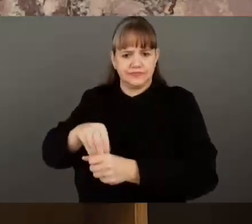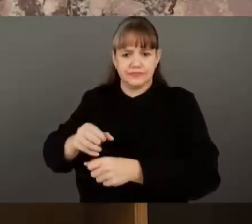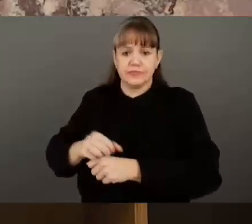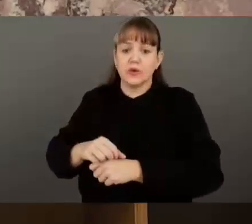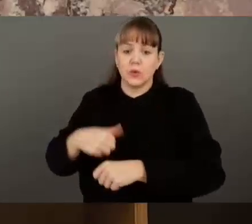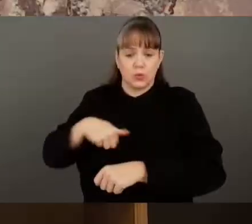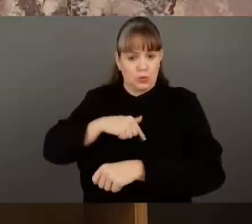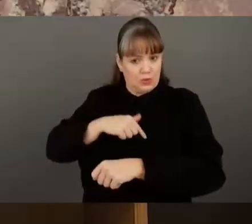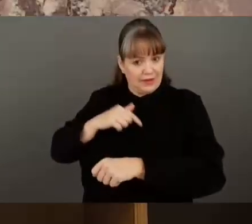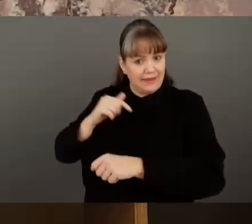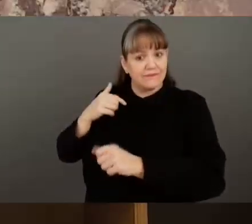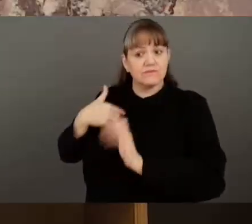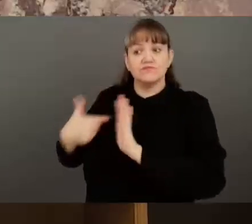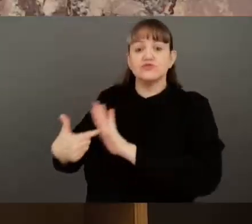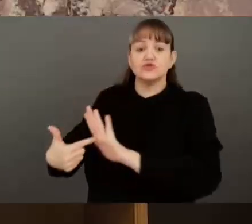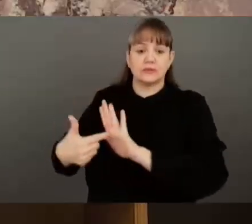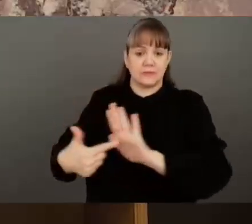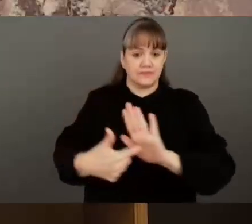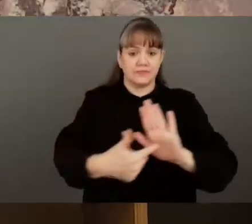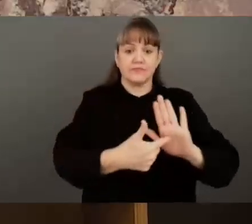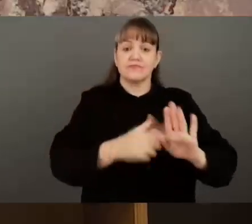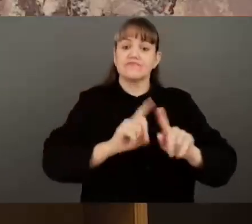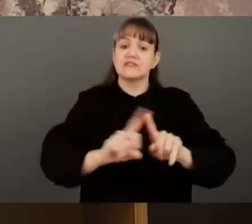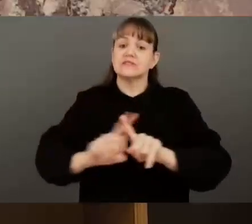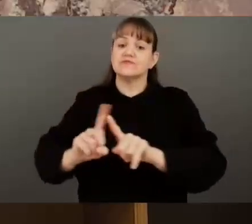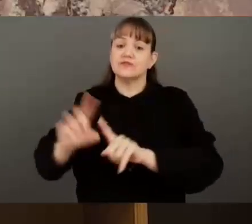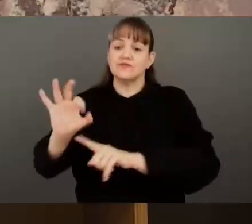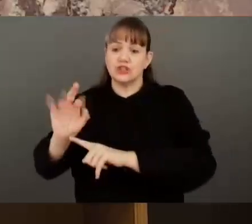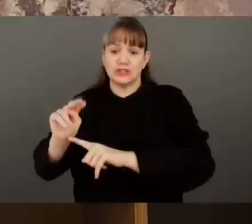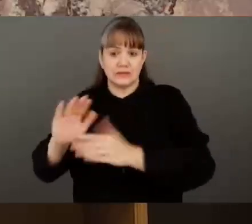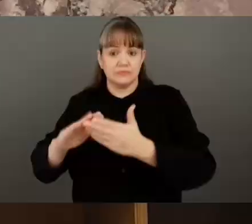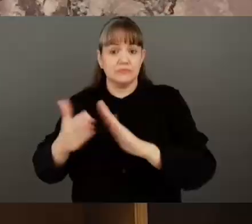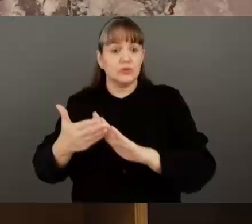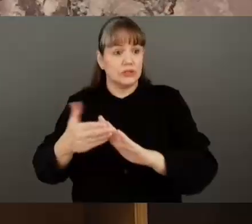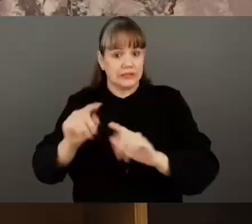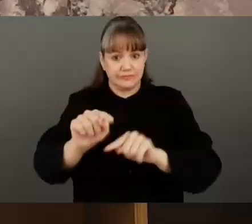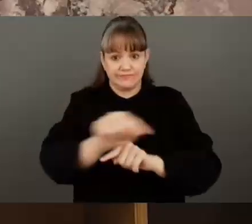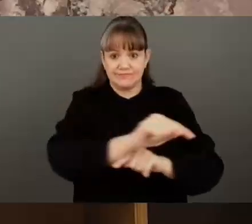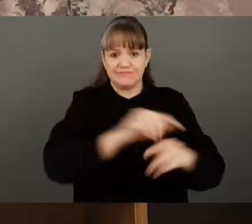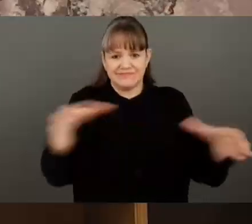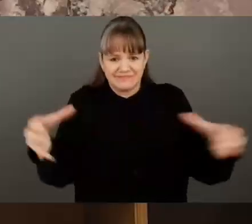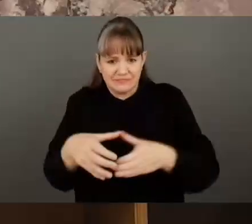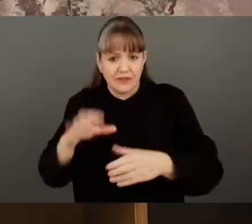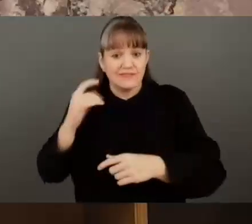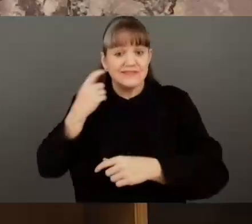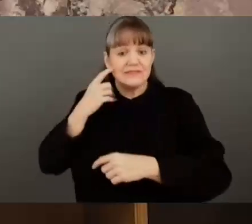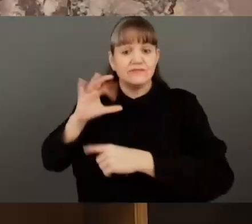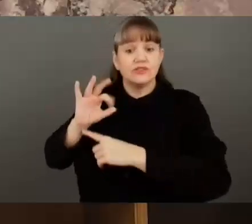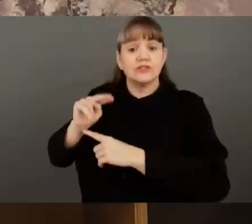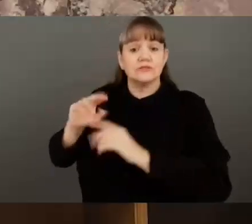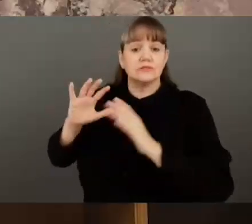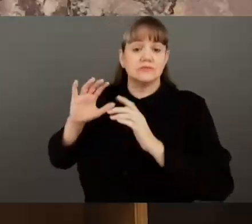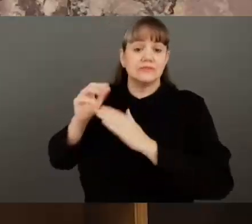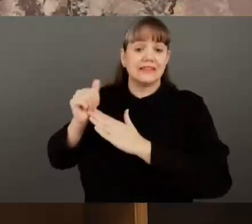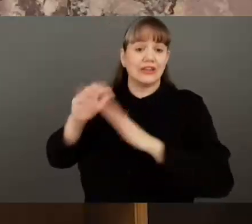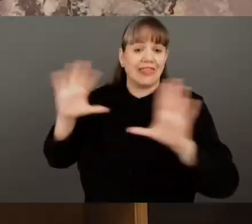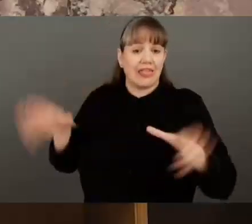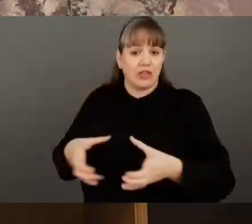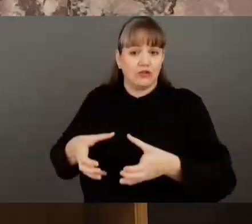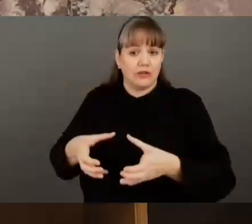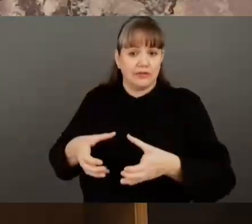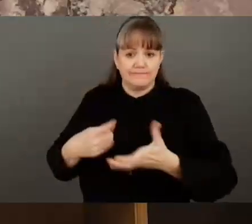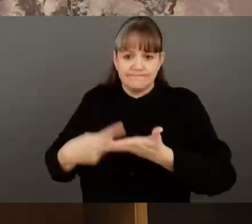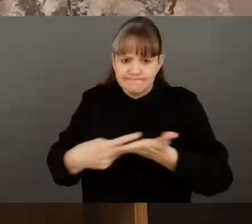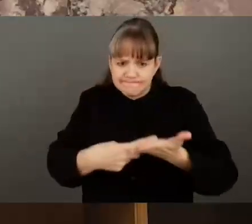regular basis, including most recently at the First Nations leadership gatherings, to hear directly about concerns, about